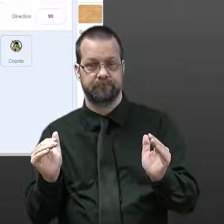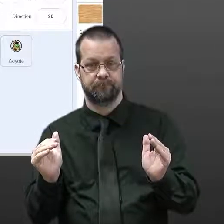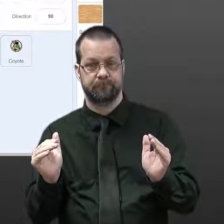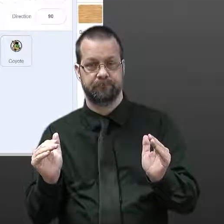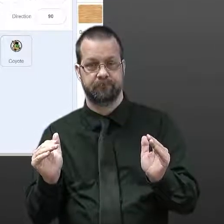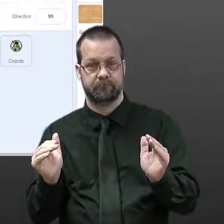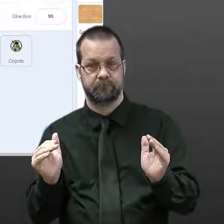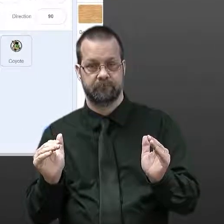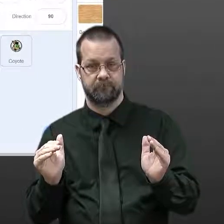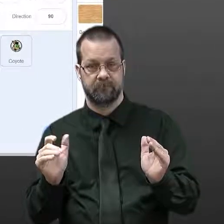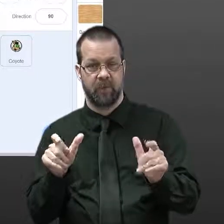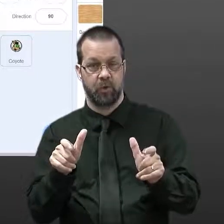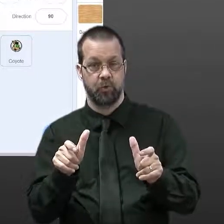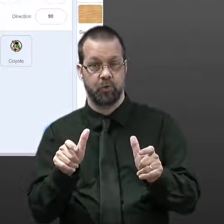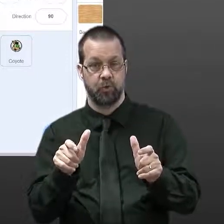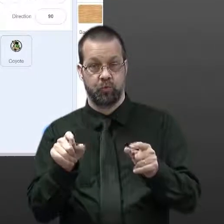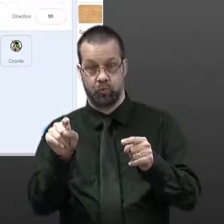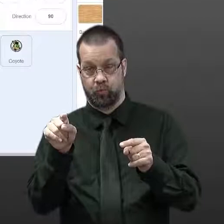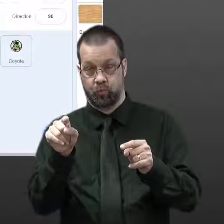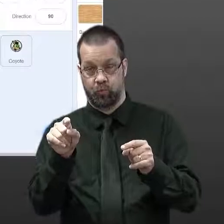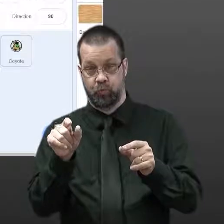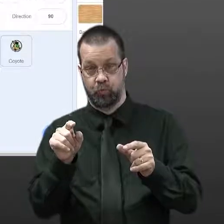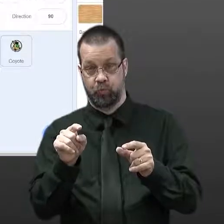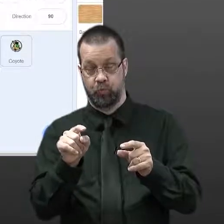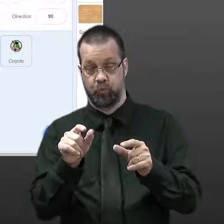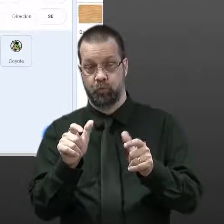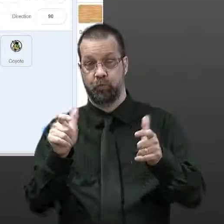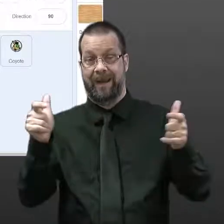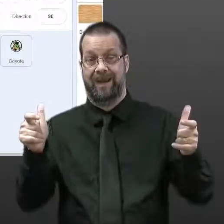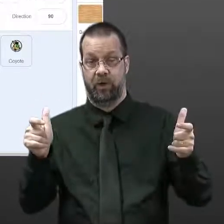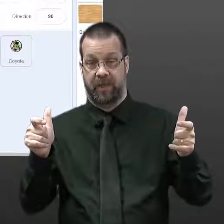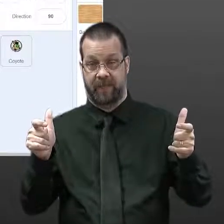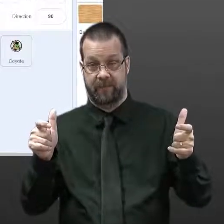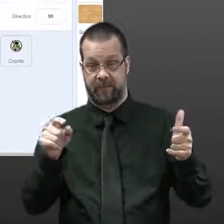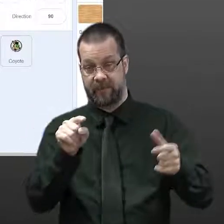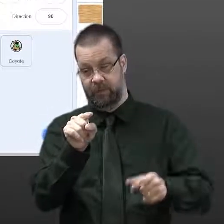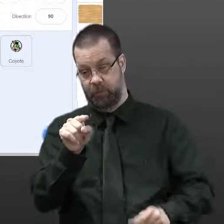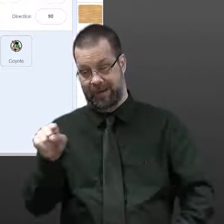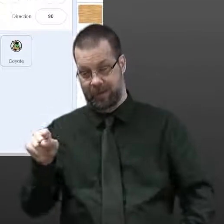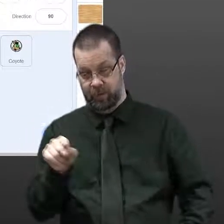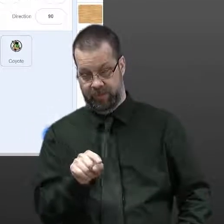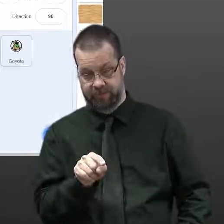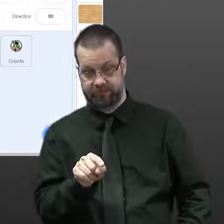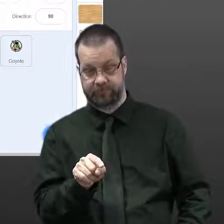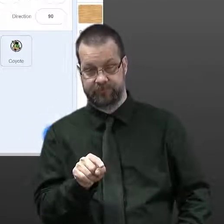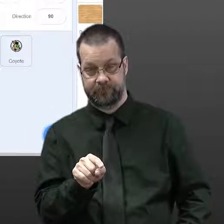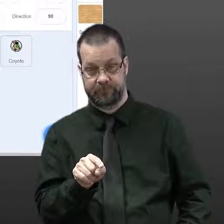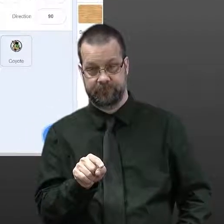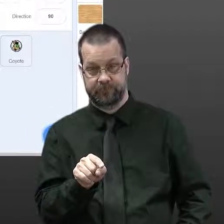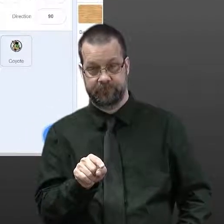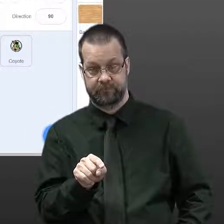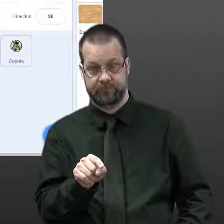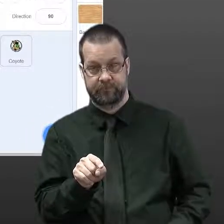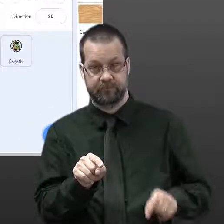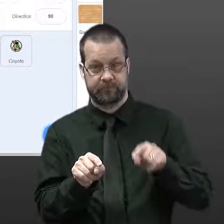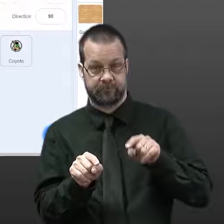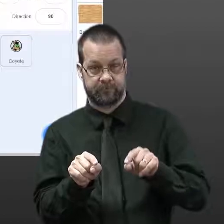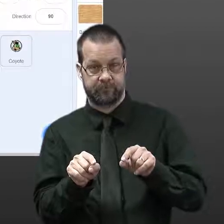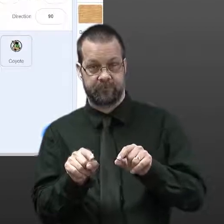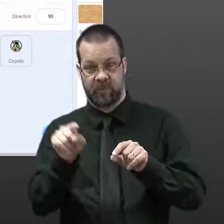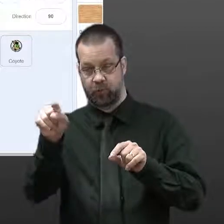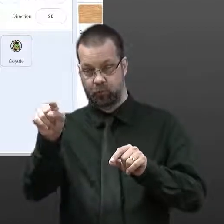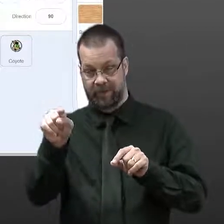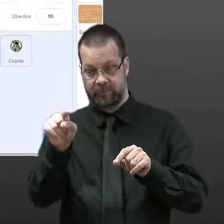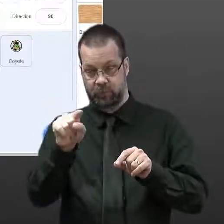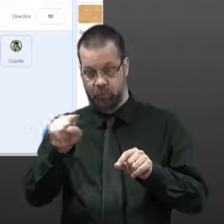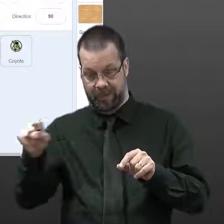So we're going to get the greater than, which is the first comparator here. in the left side of this greater than block, we